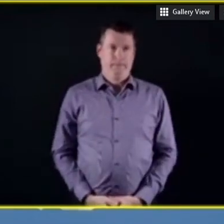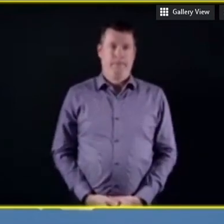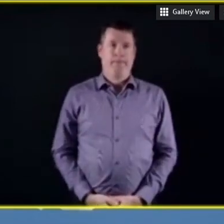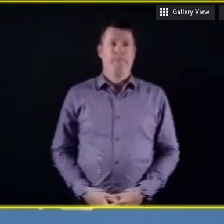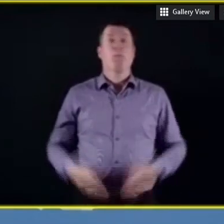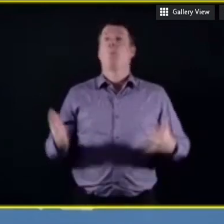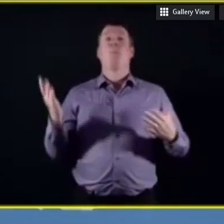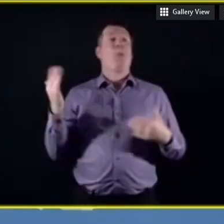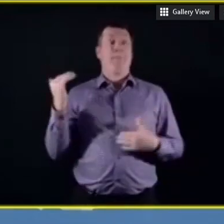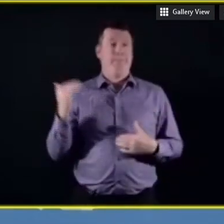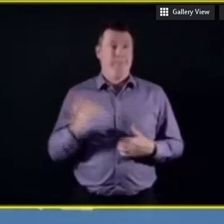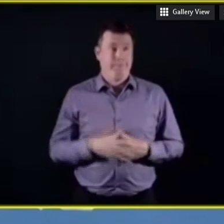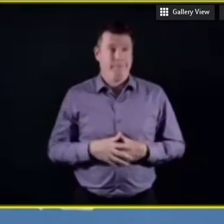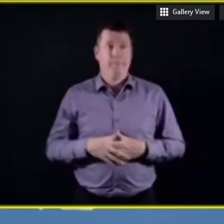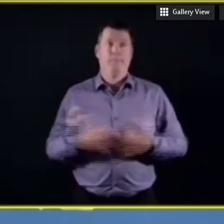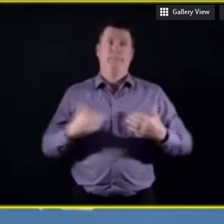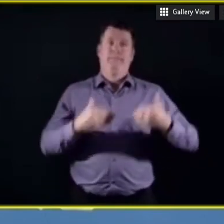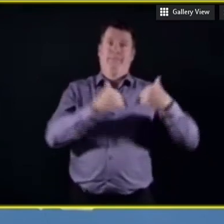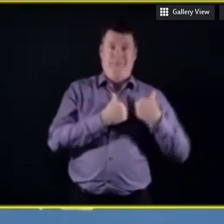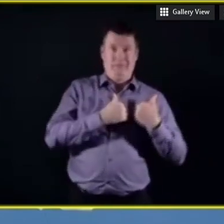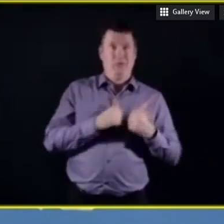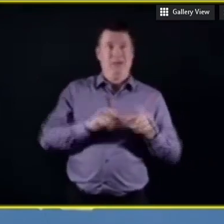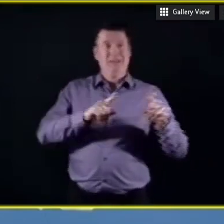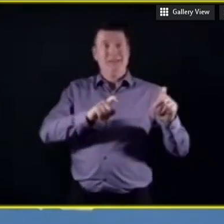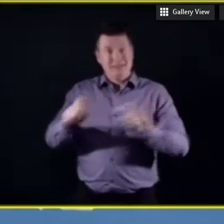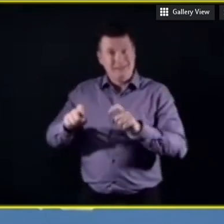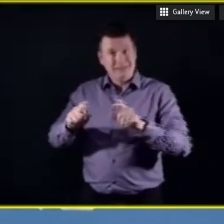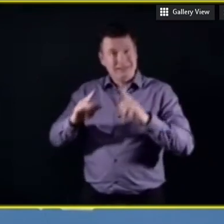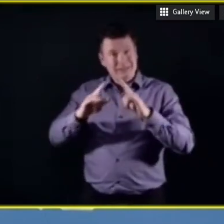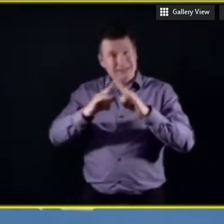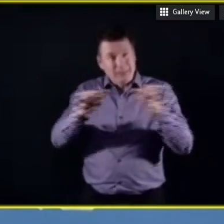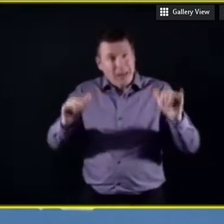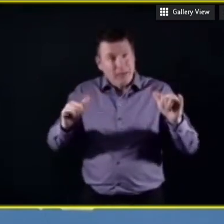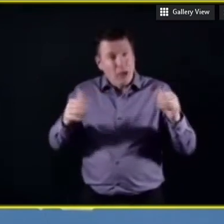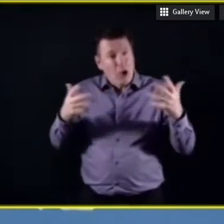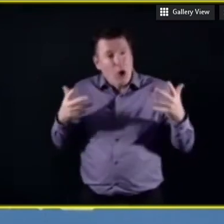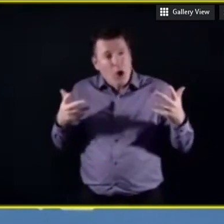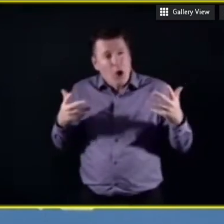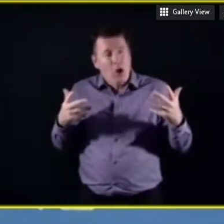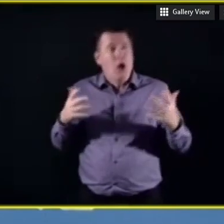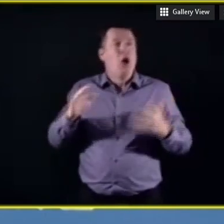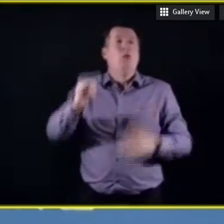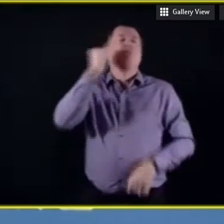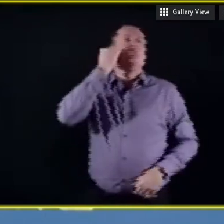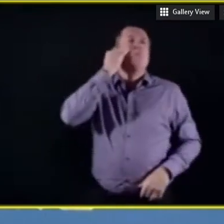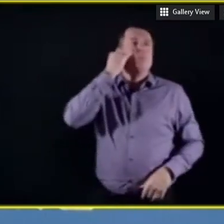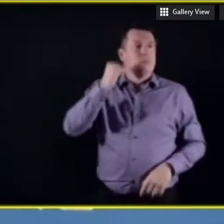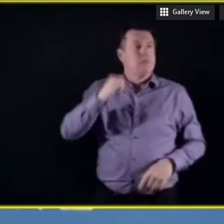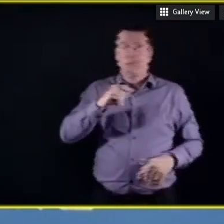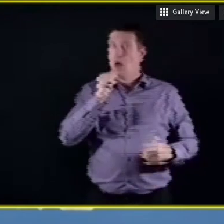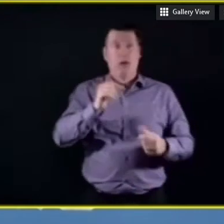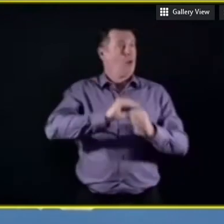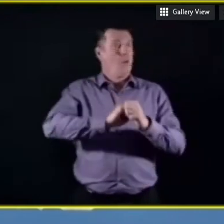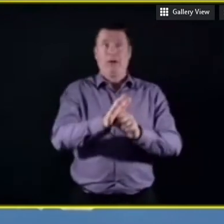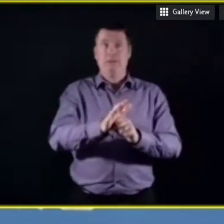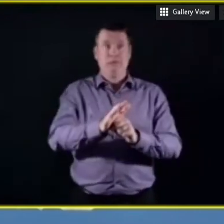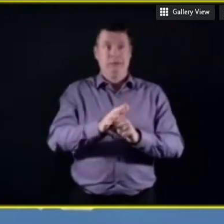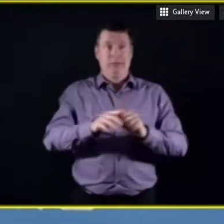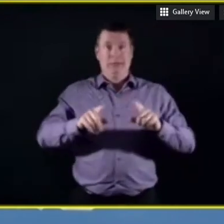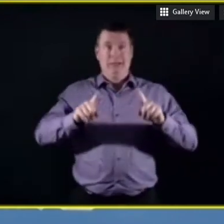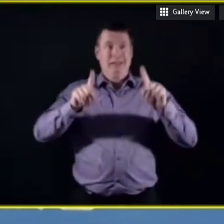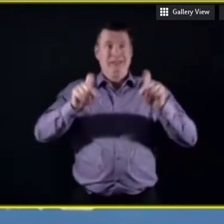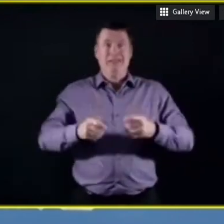differential diagnosis, to keep an open mind about what might be causing your symptoms. I think that there's tremendous value in what's